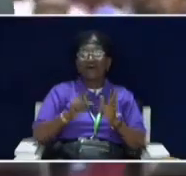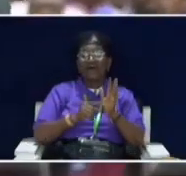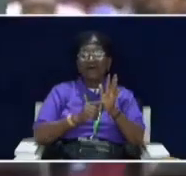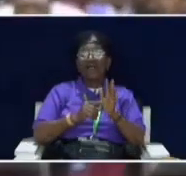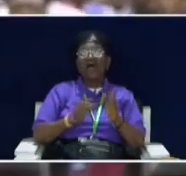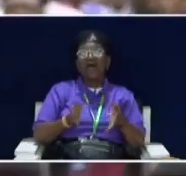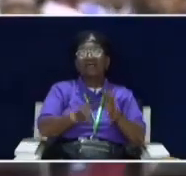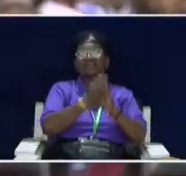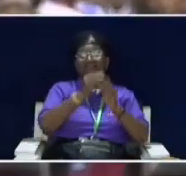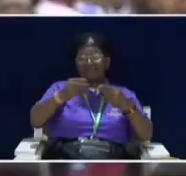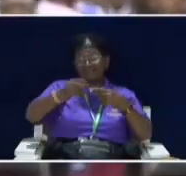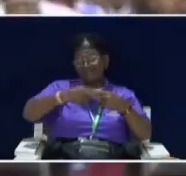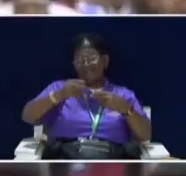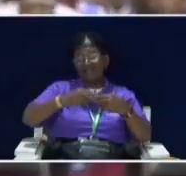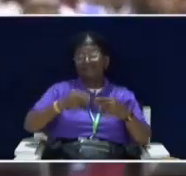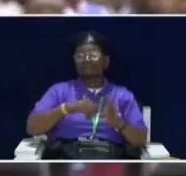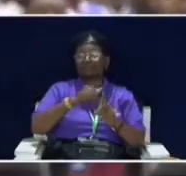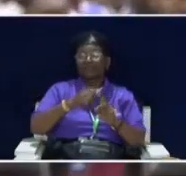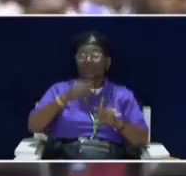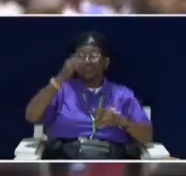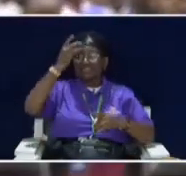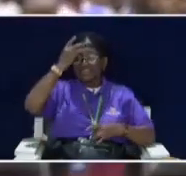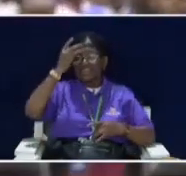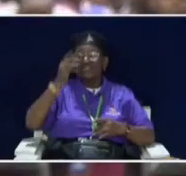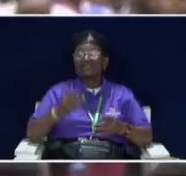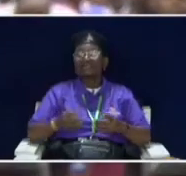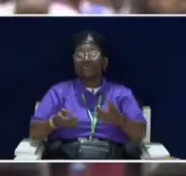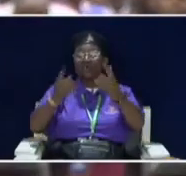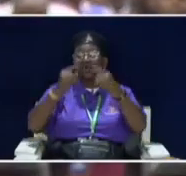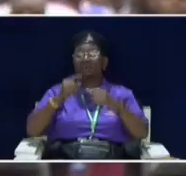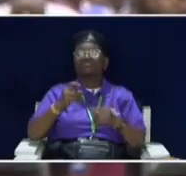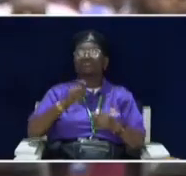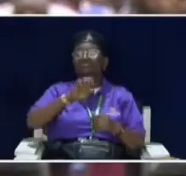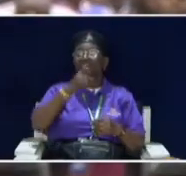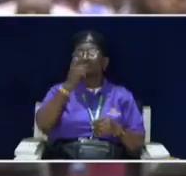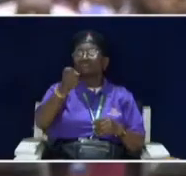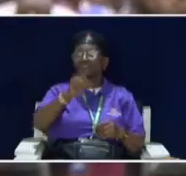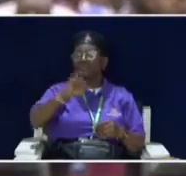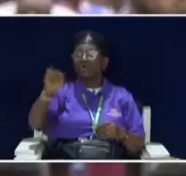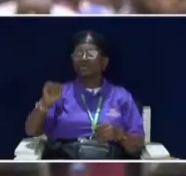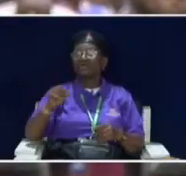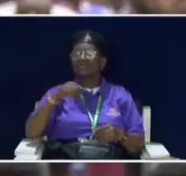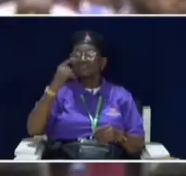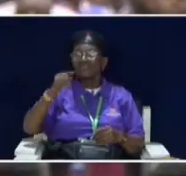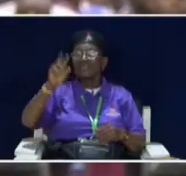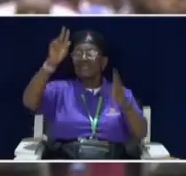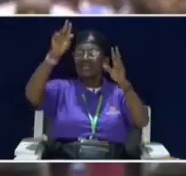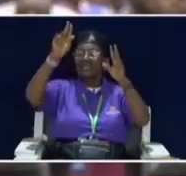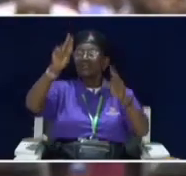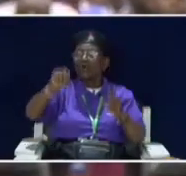Now, when sickness comes knocking, you will say, no vacancy